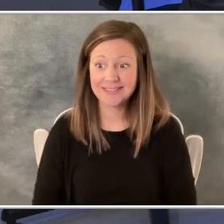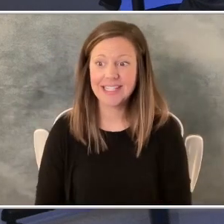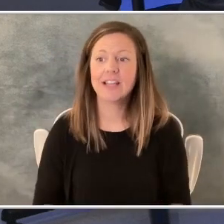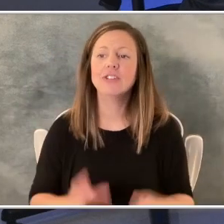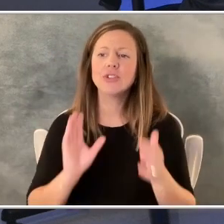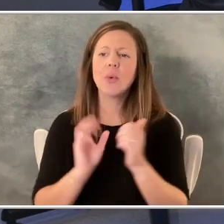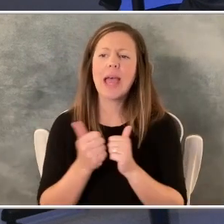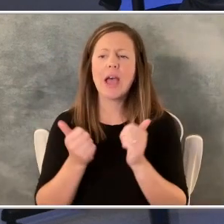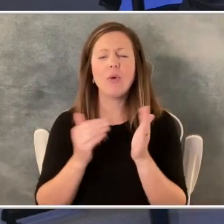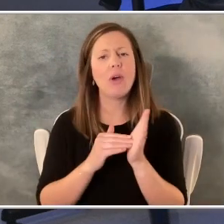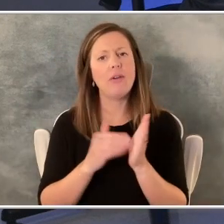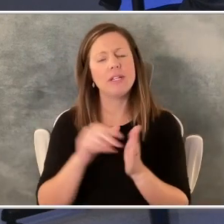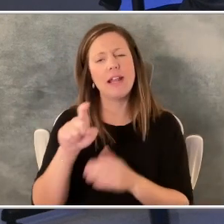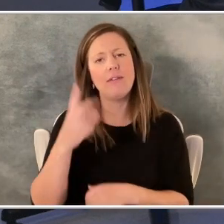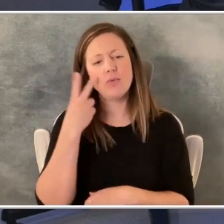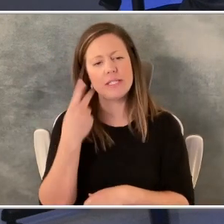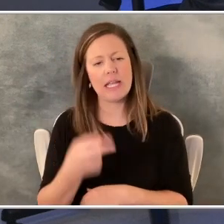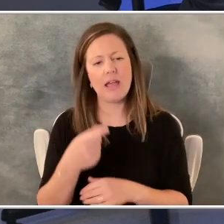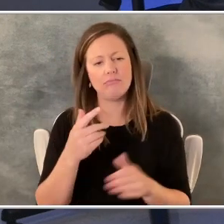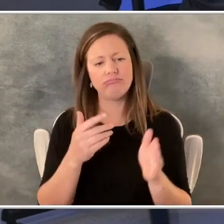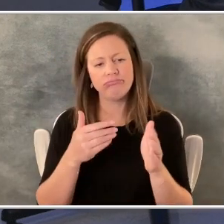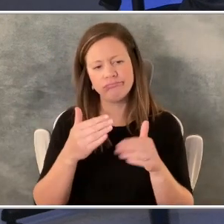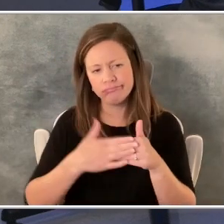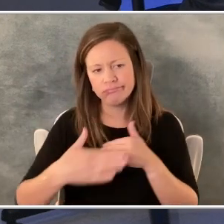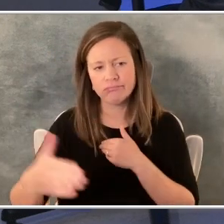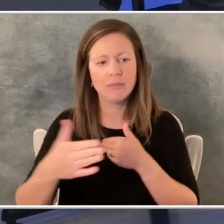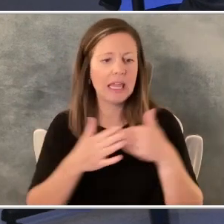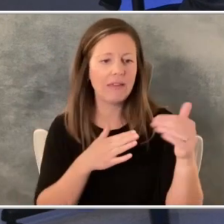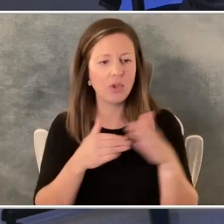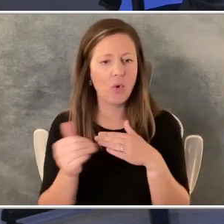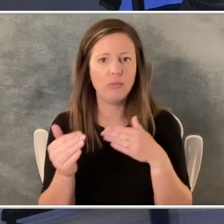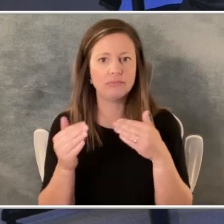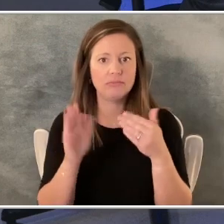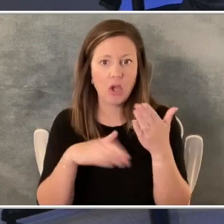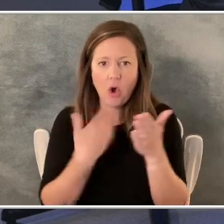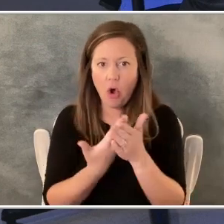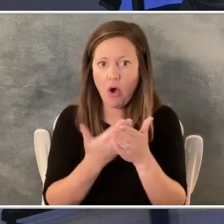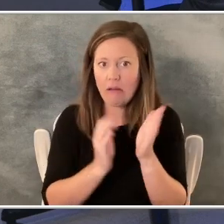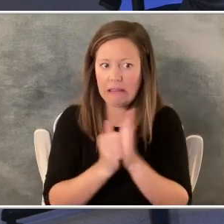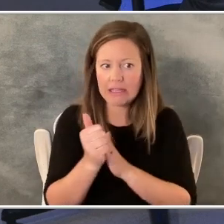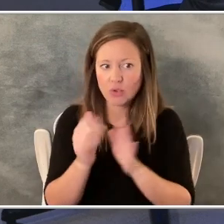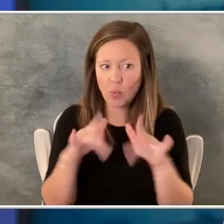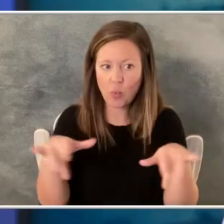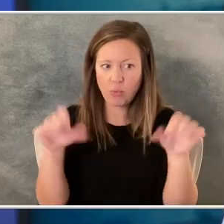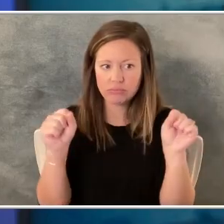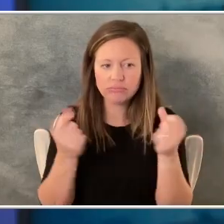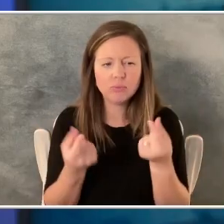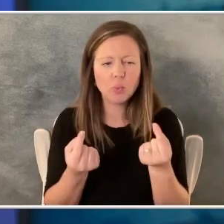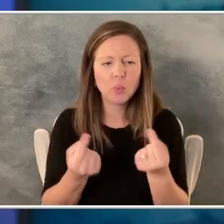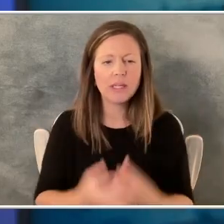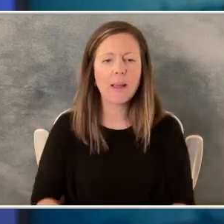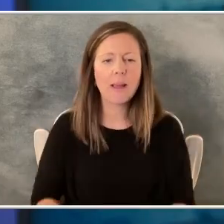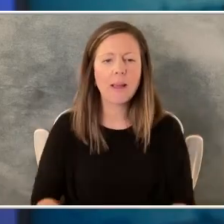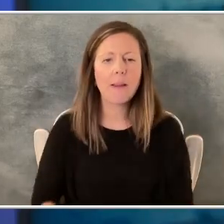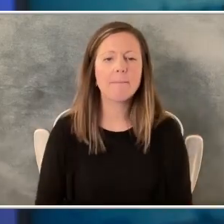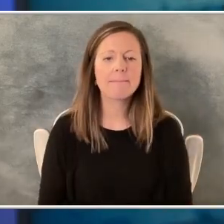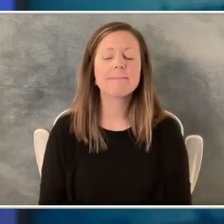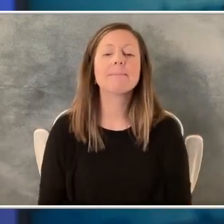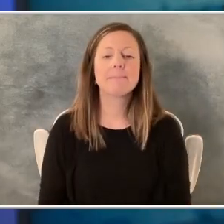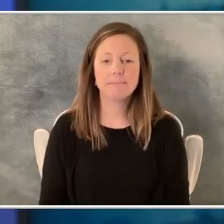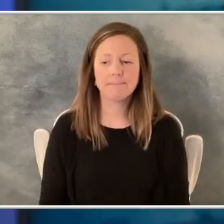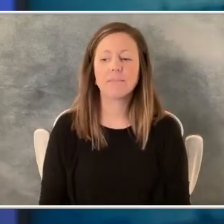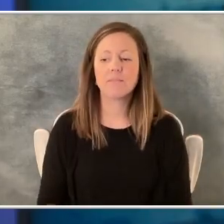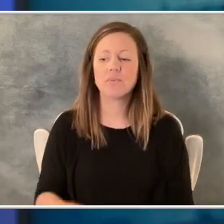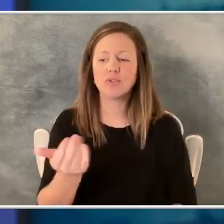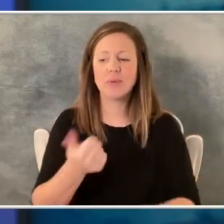see him moving forward, even though we got it all out? Yeah, so a great question. So anytime we're dealing with cancer, we always like to watch